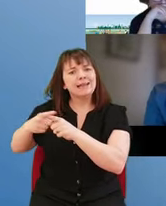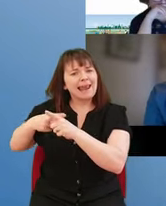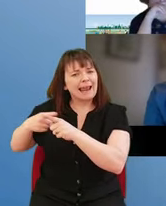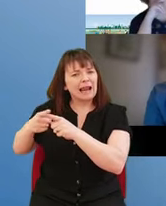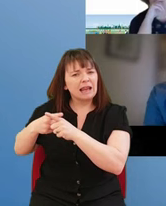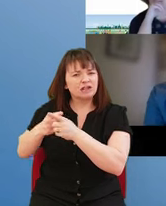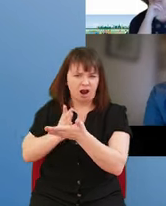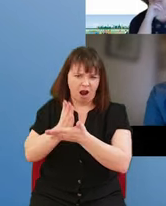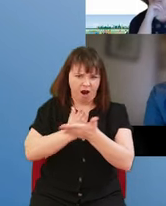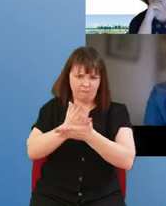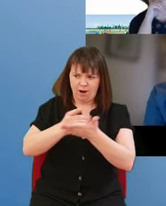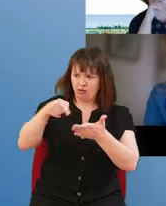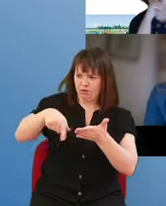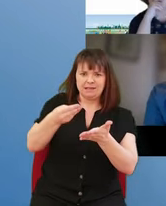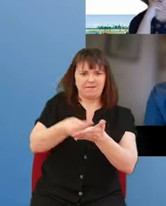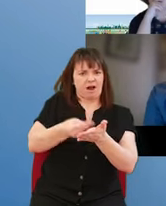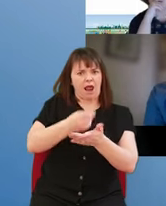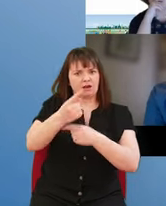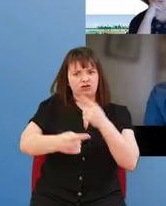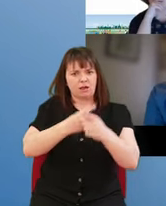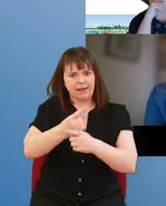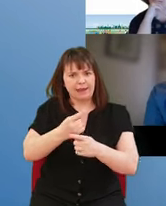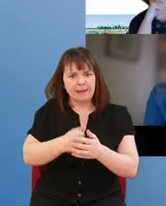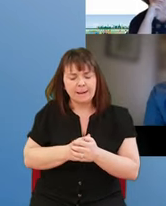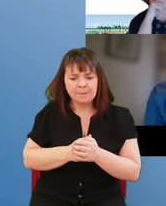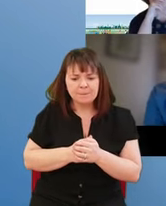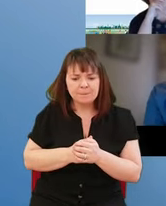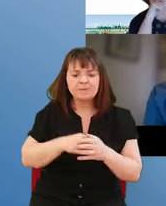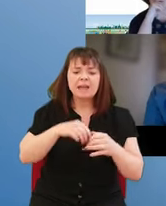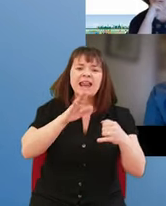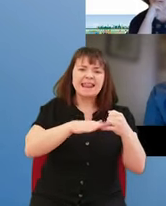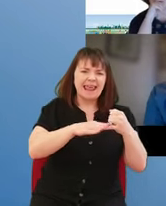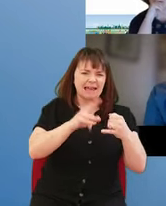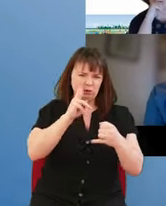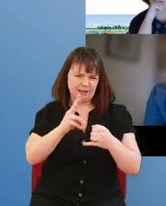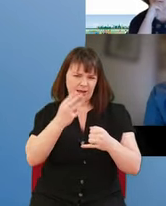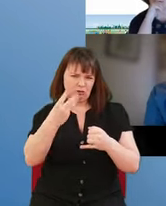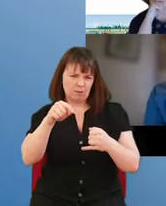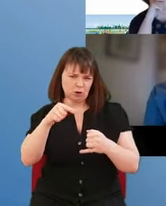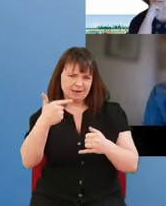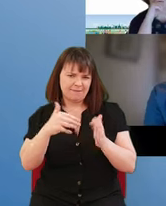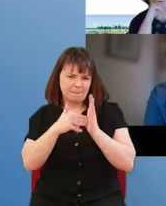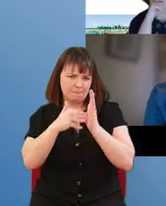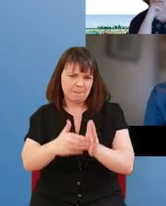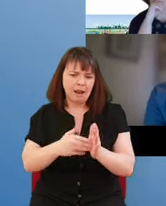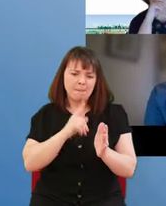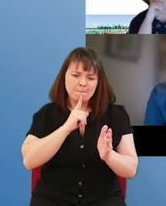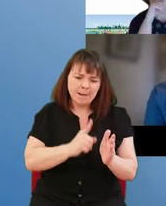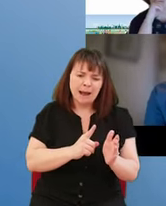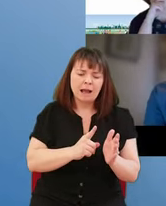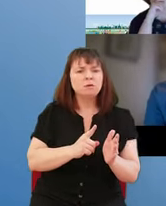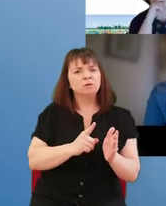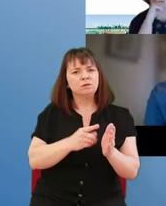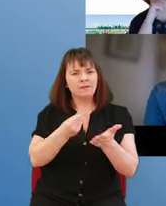with no current budget, but as stressed, that retrospective allocation will be received from NHS England to offset